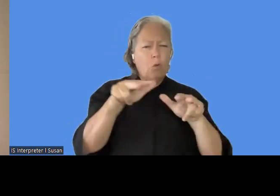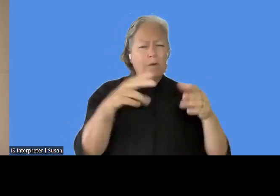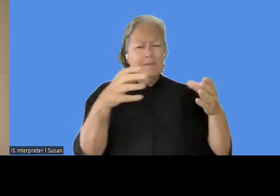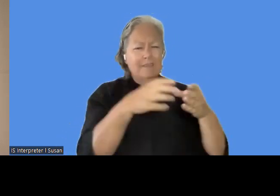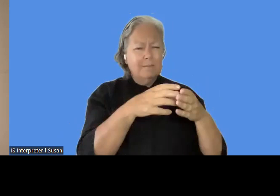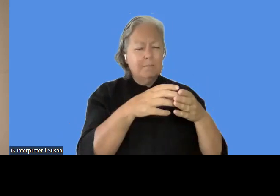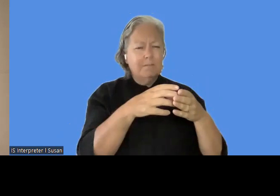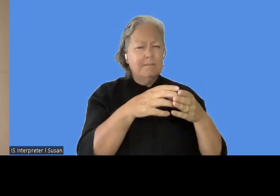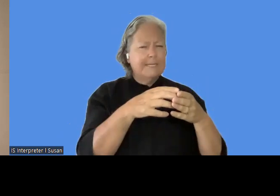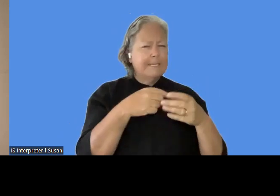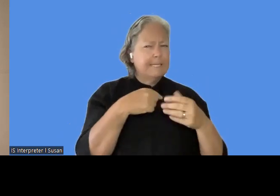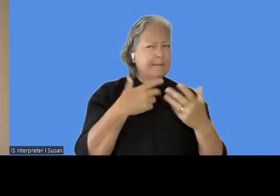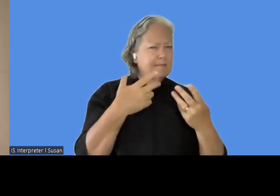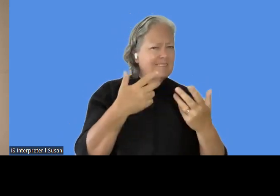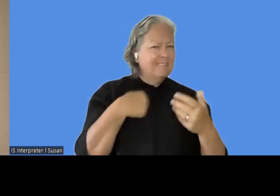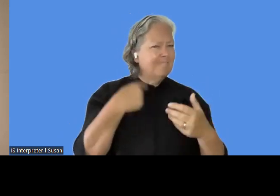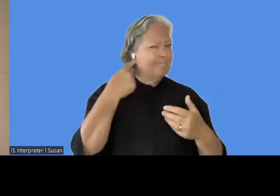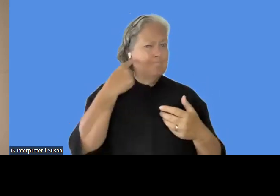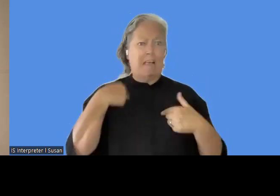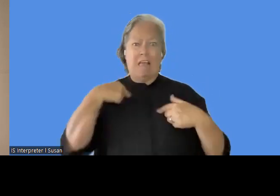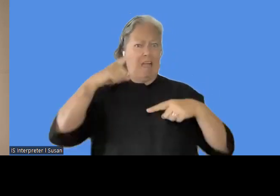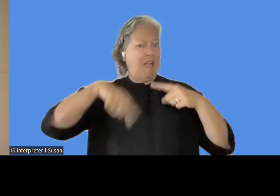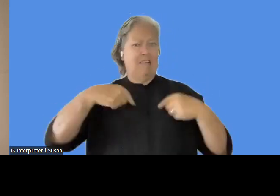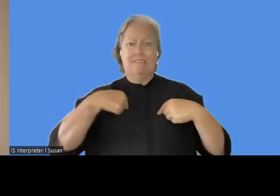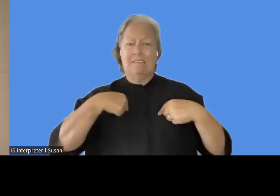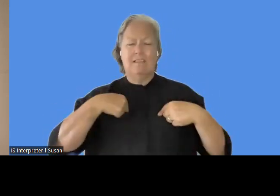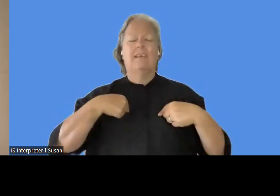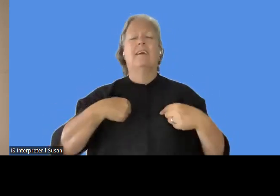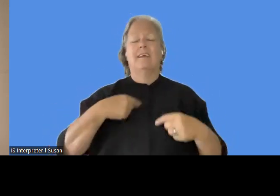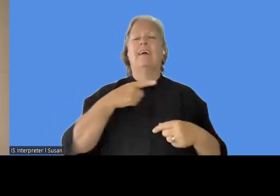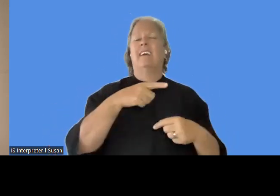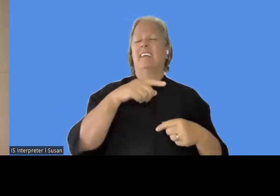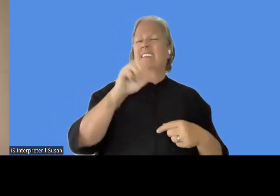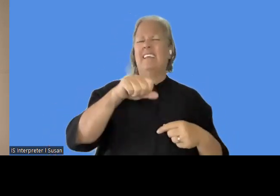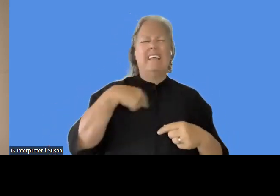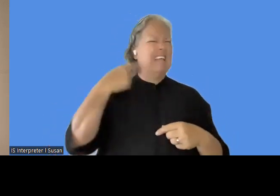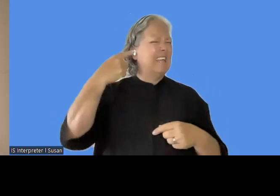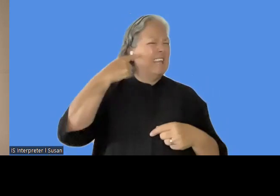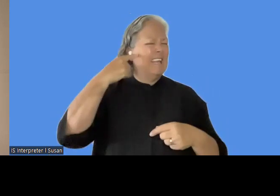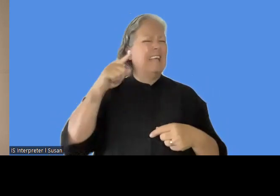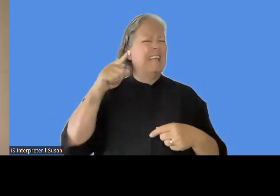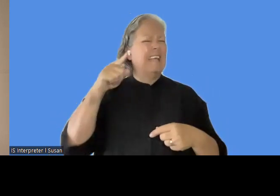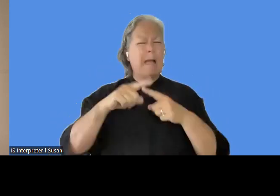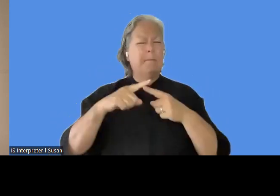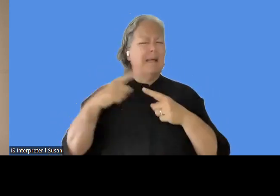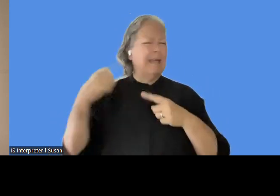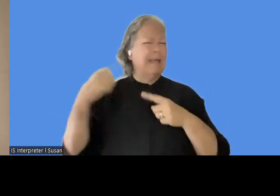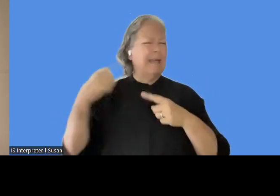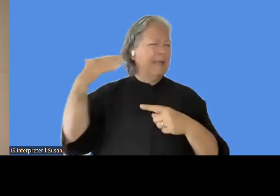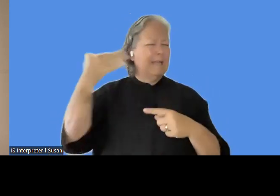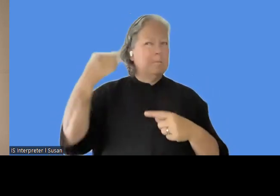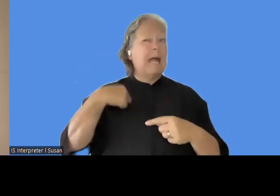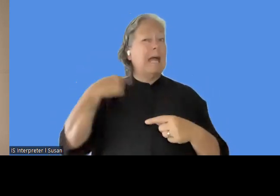we can hear our presenter. I cannot. Yeah, there is like a super far away noise, but we cannot hear anything else.